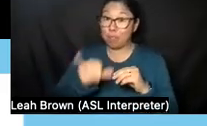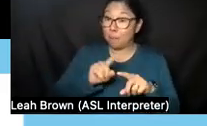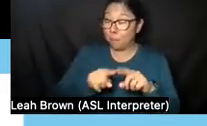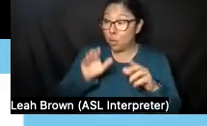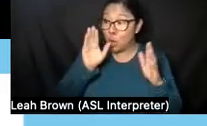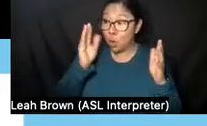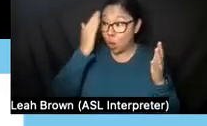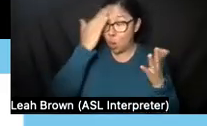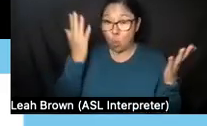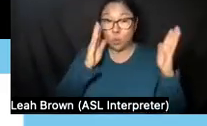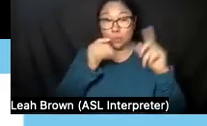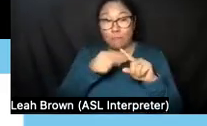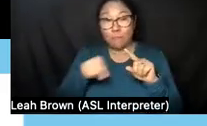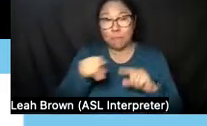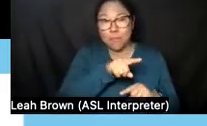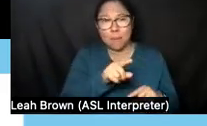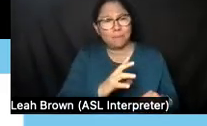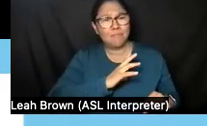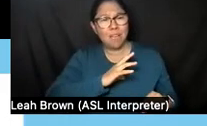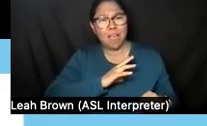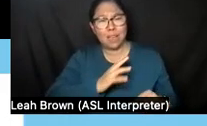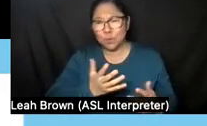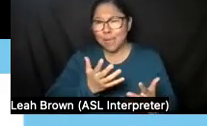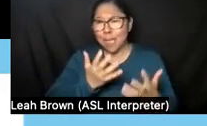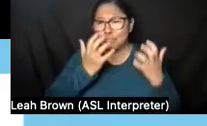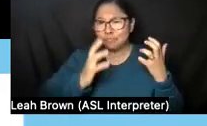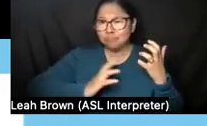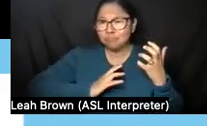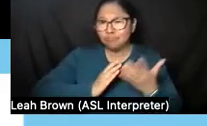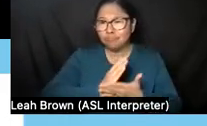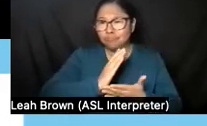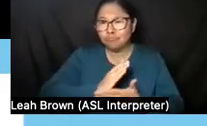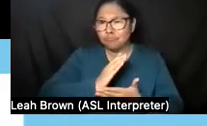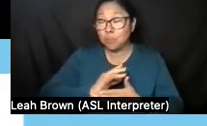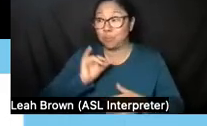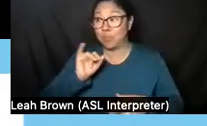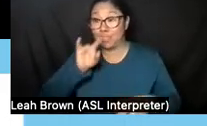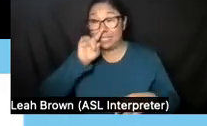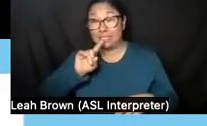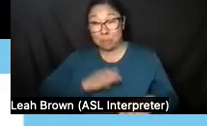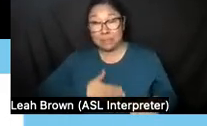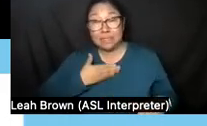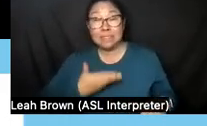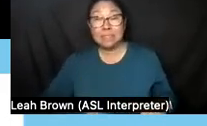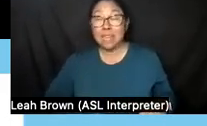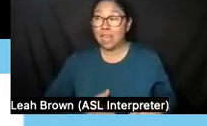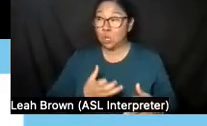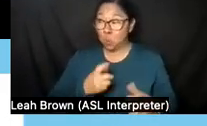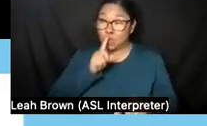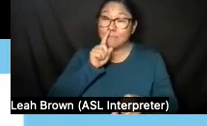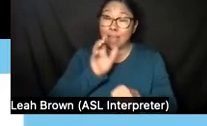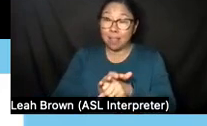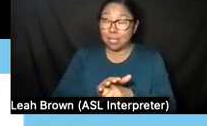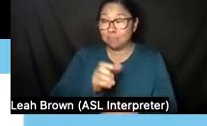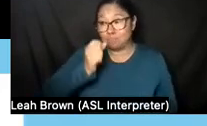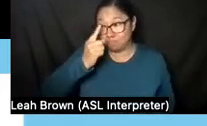them know it's okay for you to be angry or, you know. So when our kiddos are upset like that, we do want to validate them. Like, hey, I understand you're upset right now.